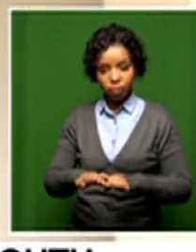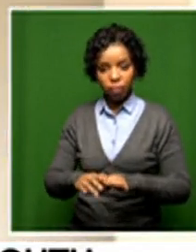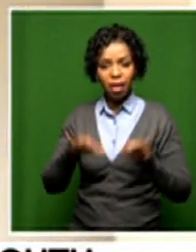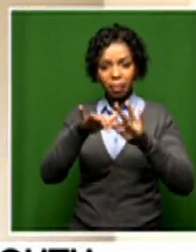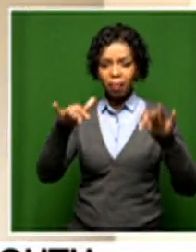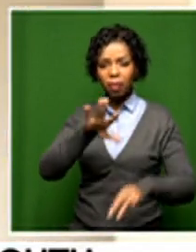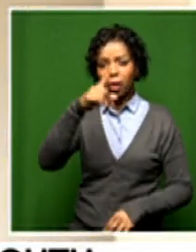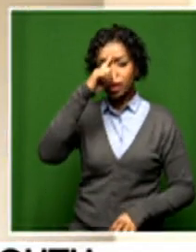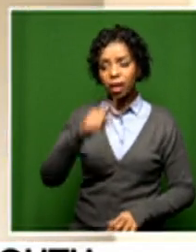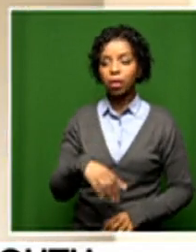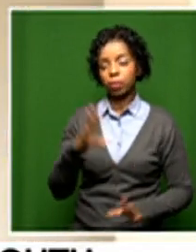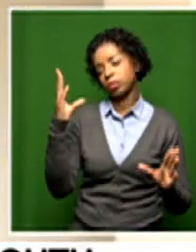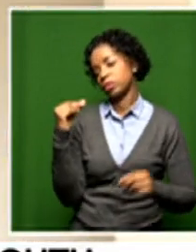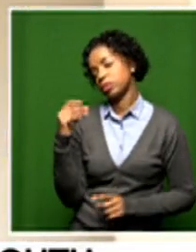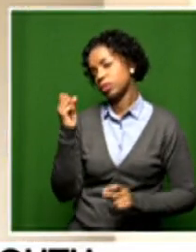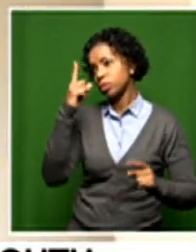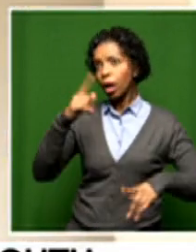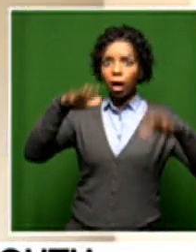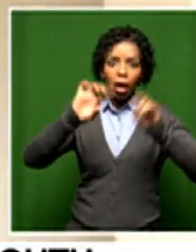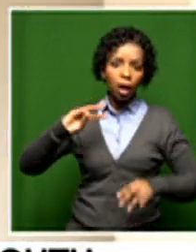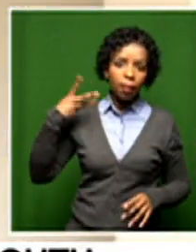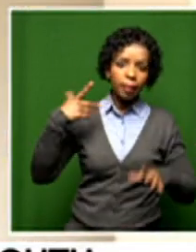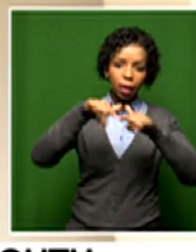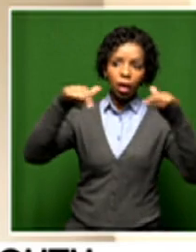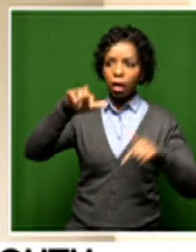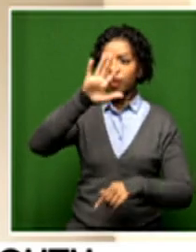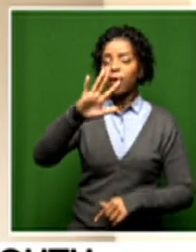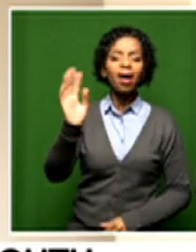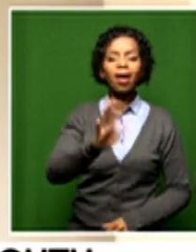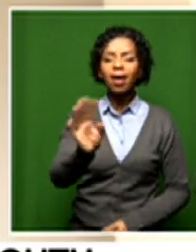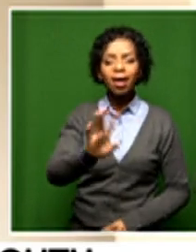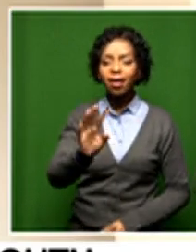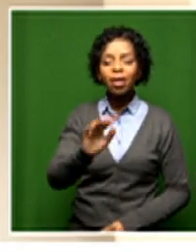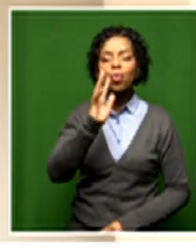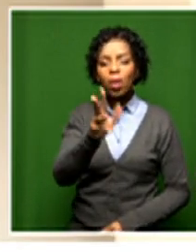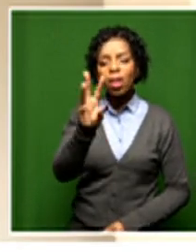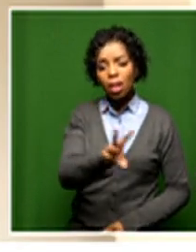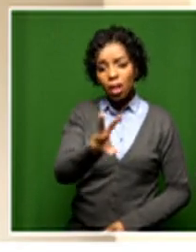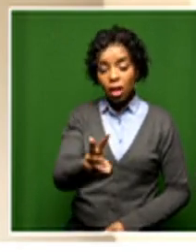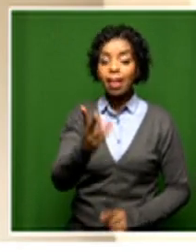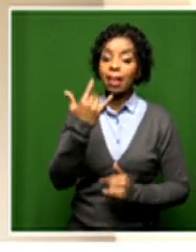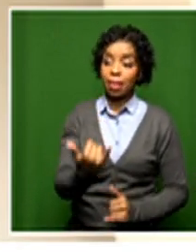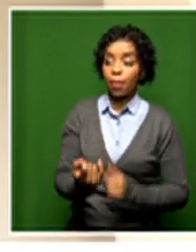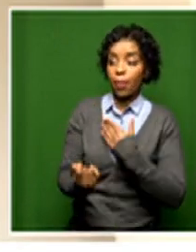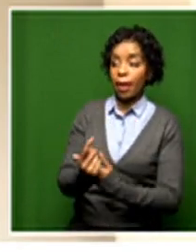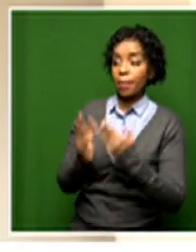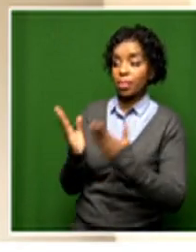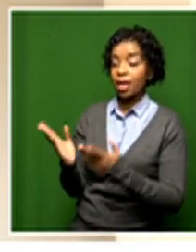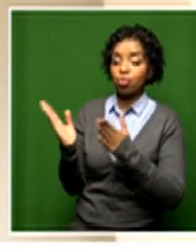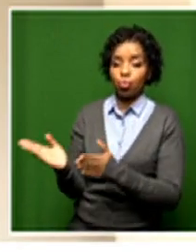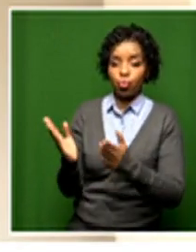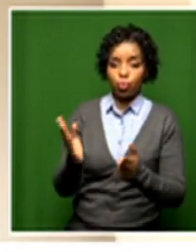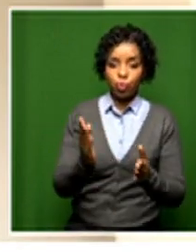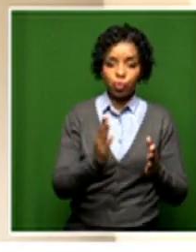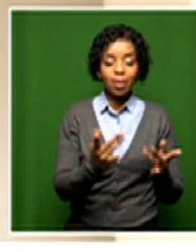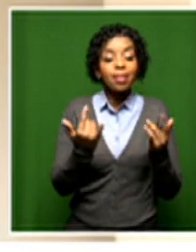lockdown level 5. No, it won't work like that. We'll have to warn people to say, look, with this what we're seeing, and so on. Right now, what we're saying is that the